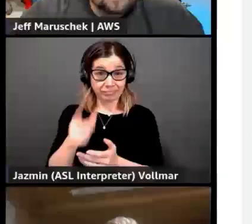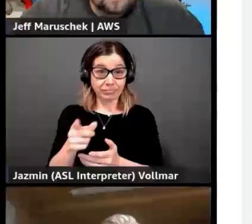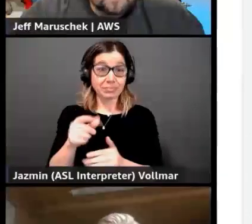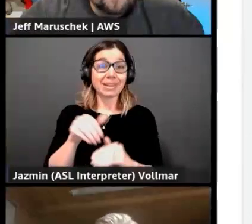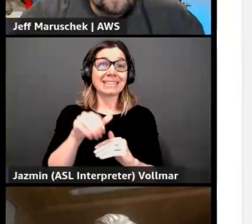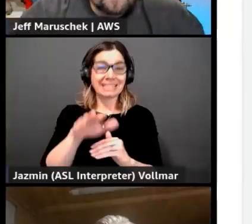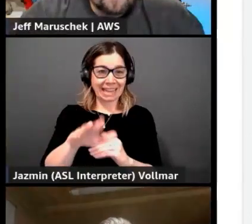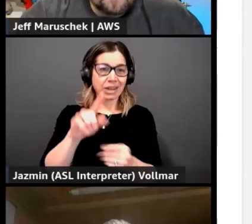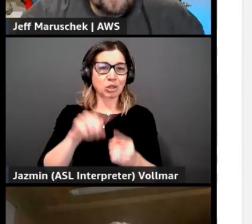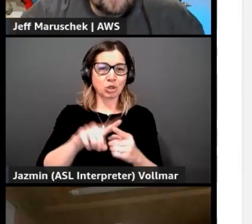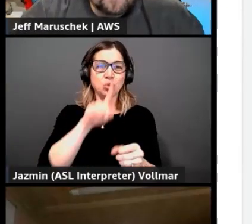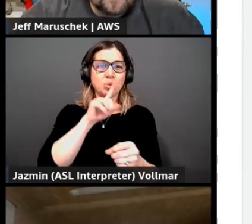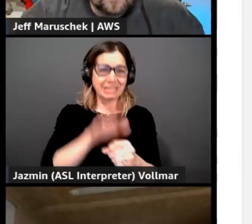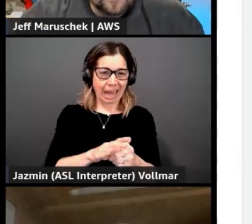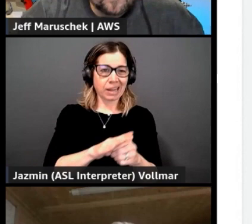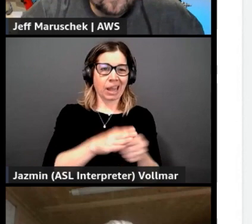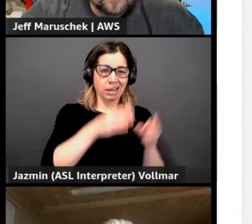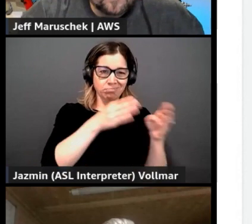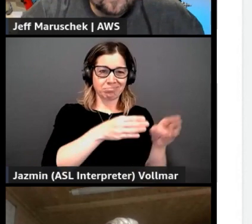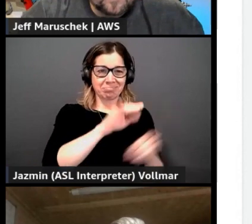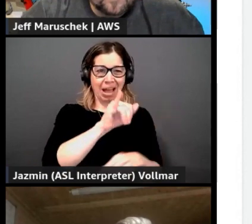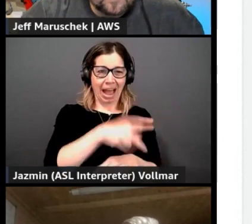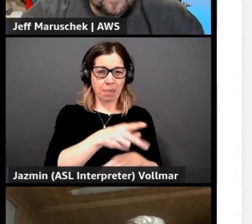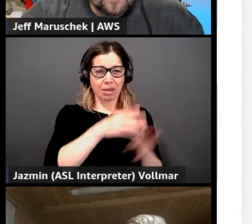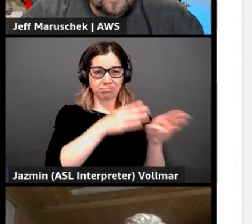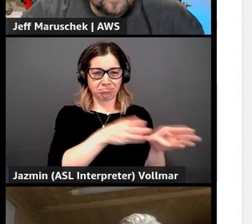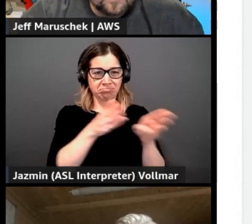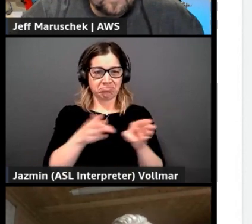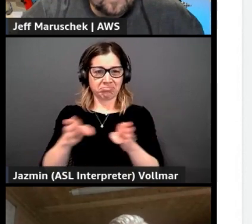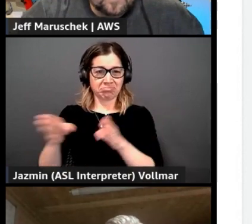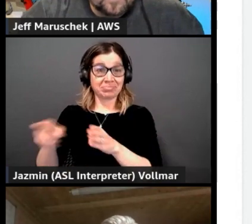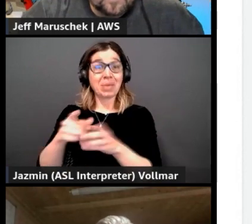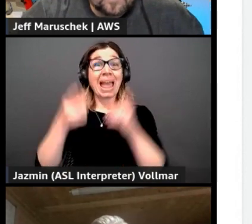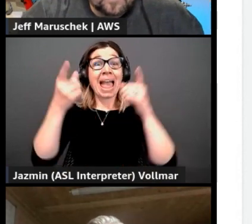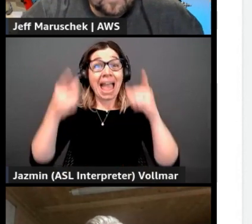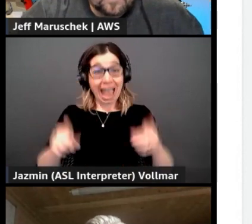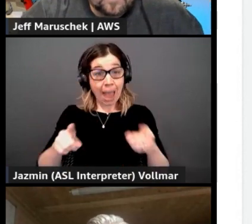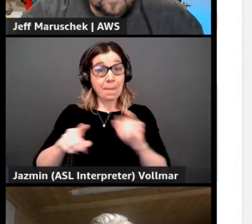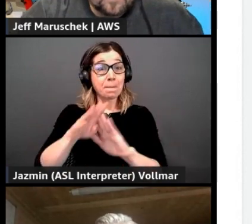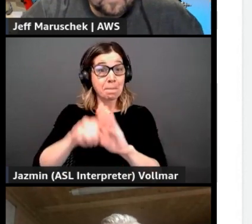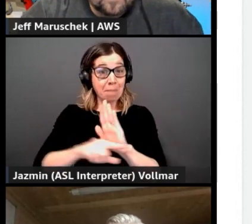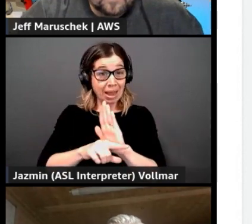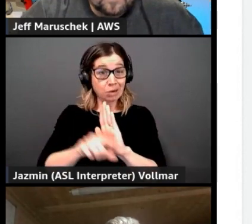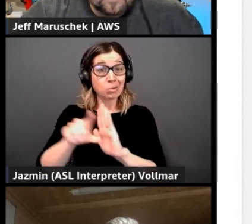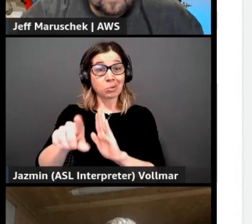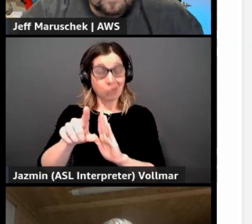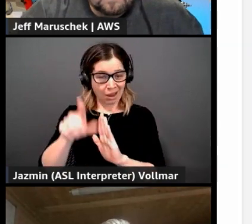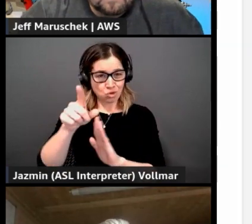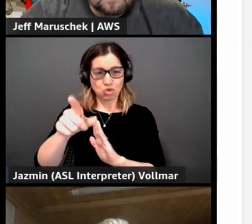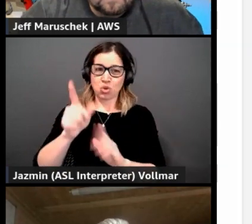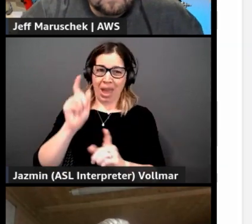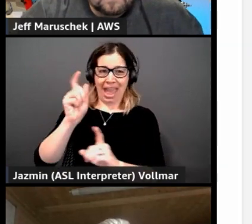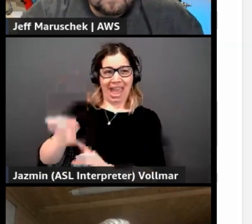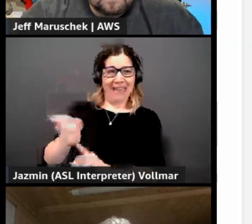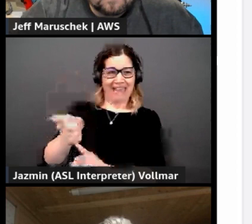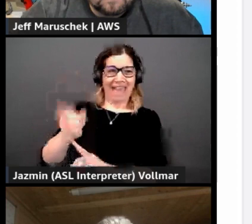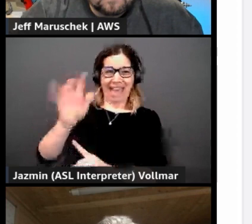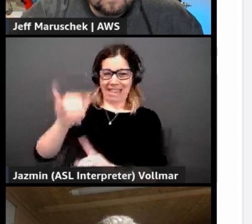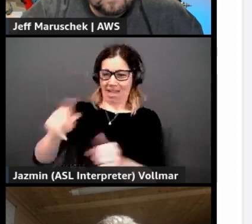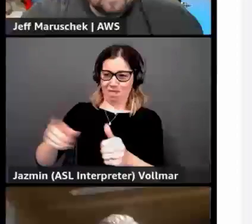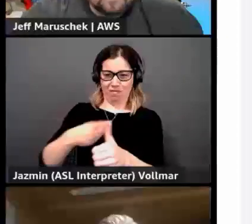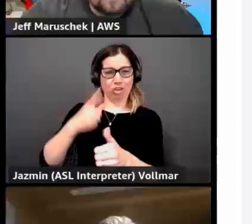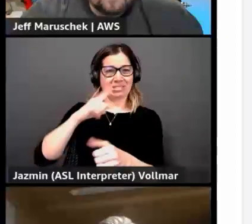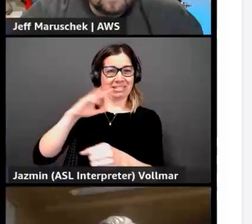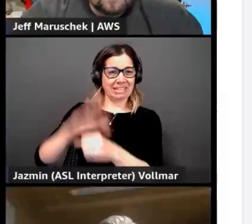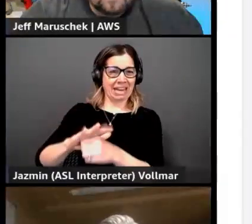dedicated IPs. So it's telling you that it's happening in the background. You're starting to be, you've been allocated your first dedicated IP. Okay, at least